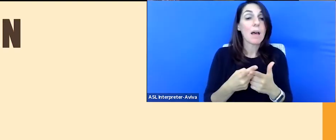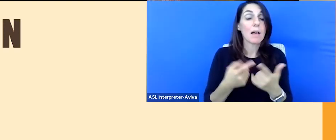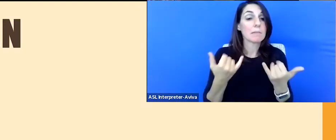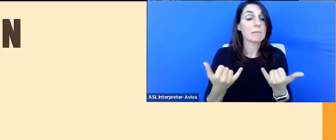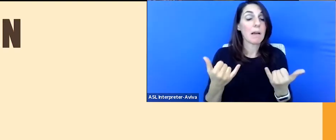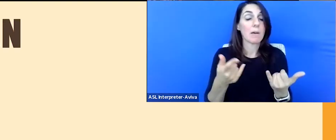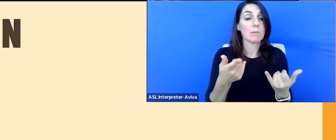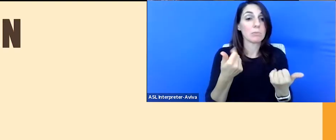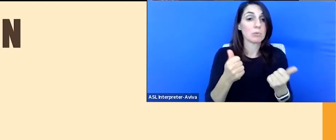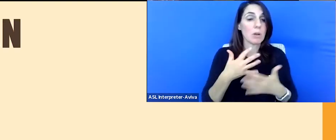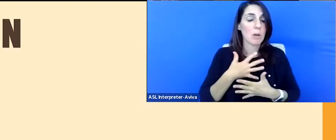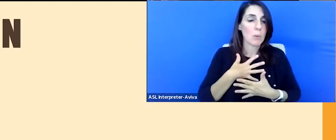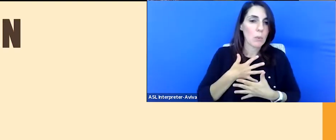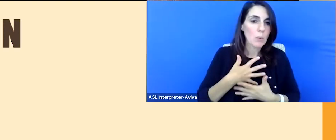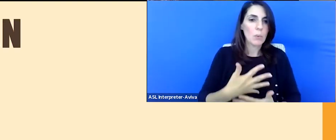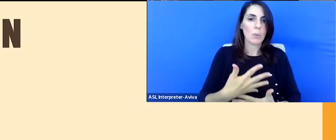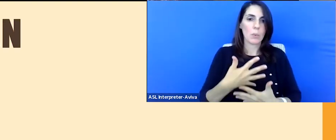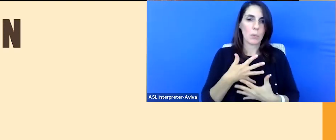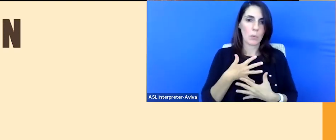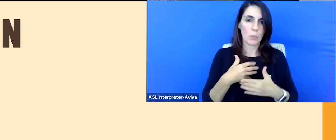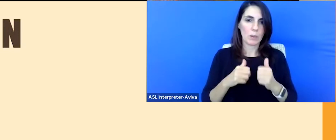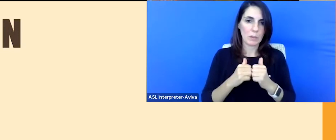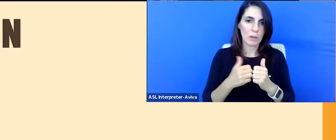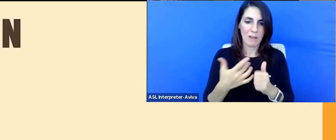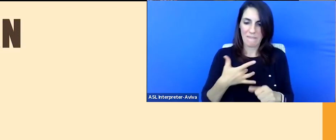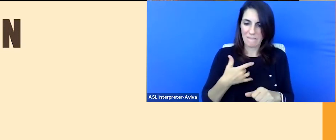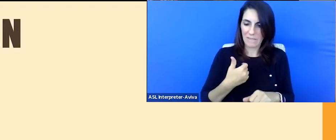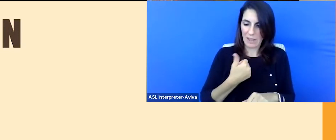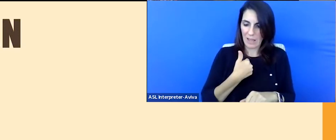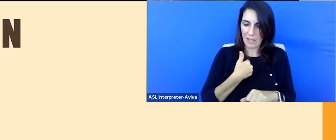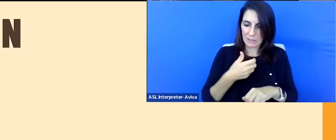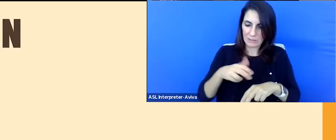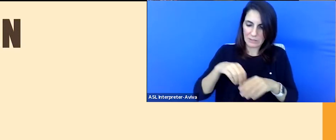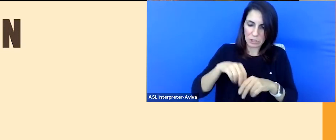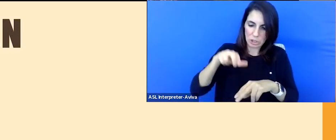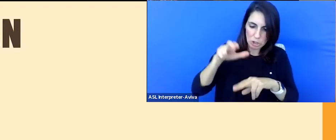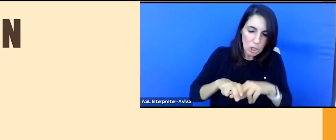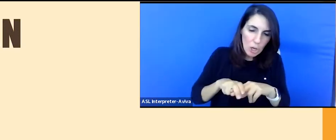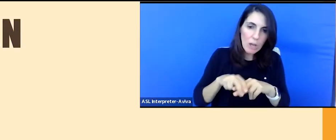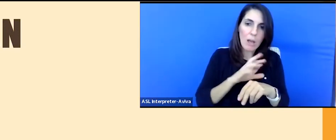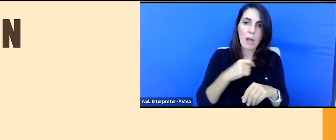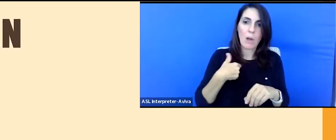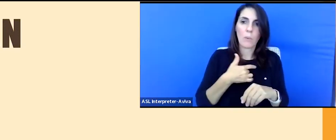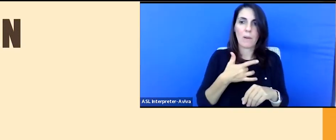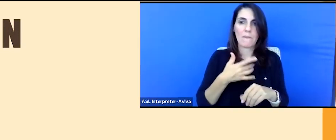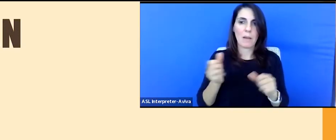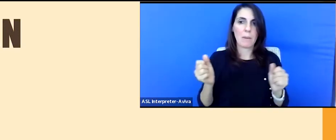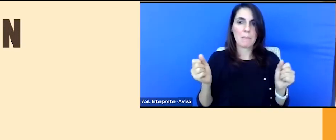and feel ourselves sitting in our chairs and back in the room together.